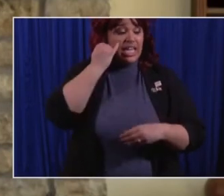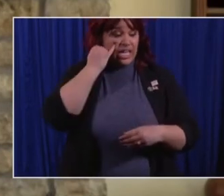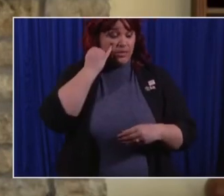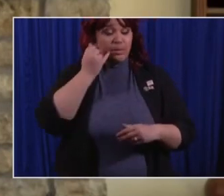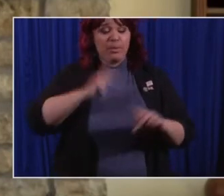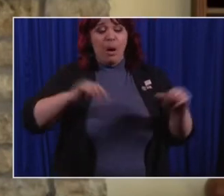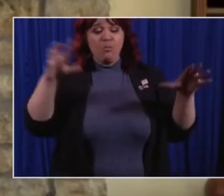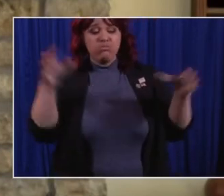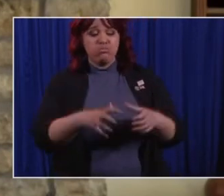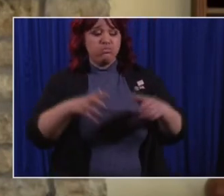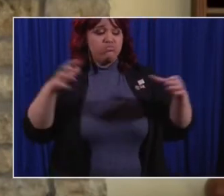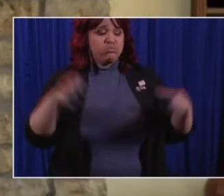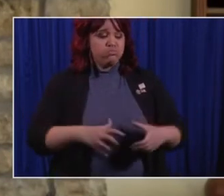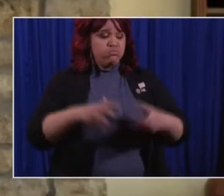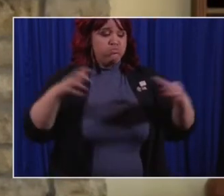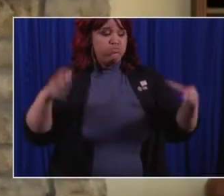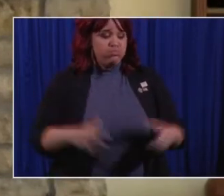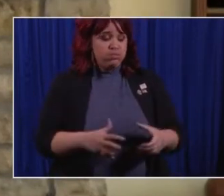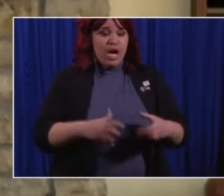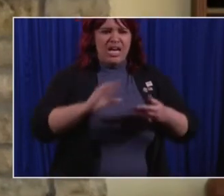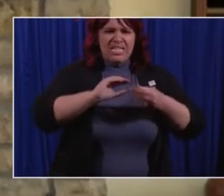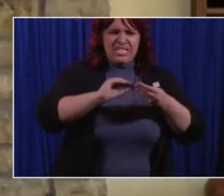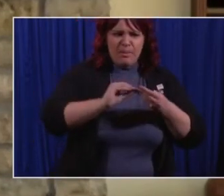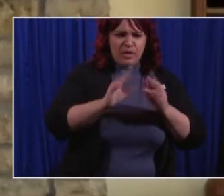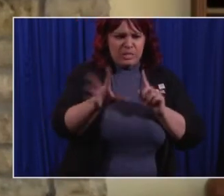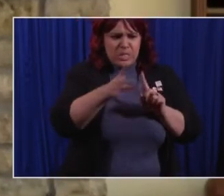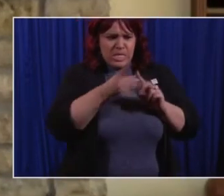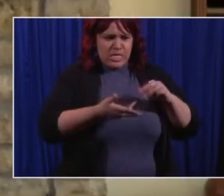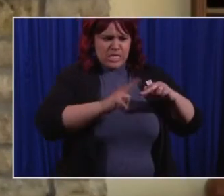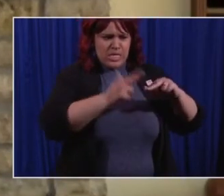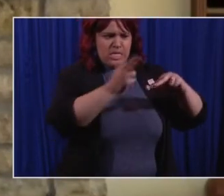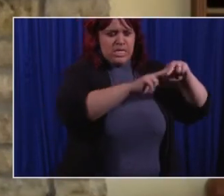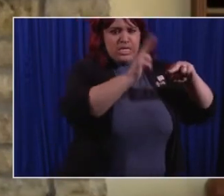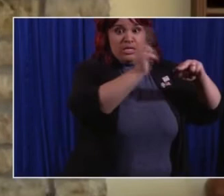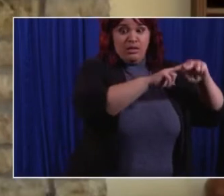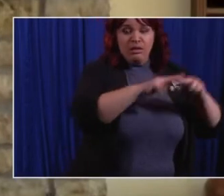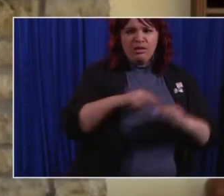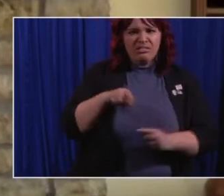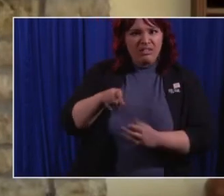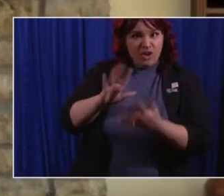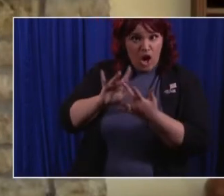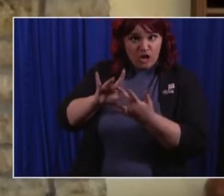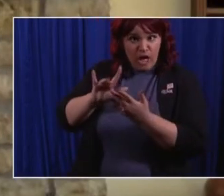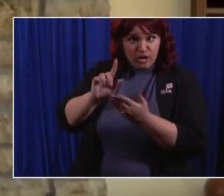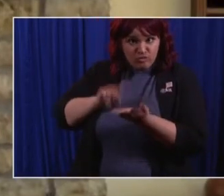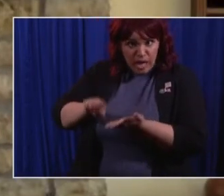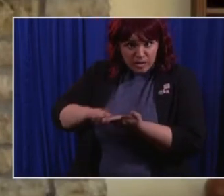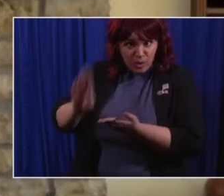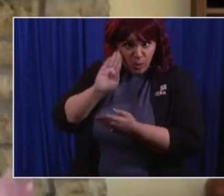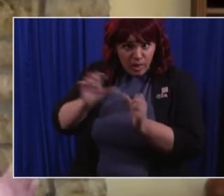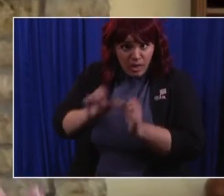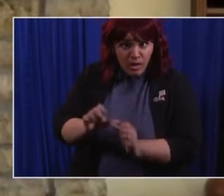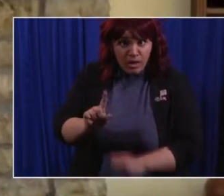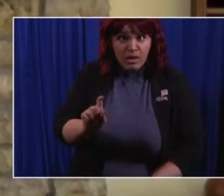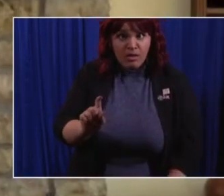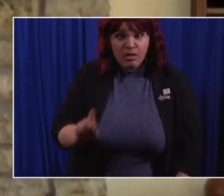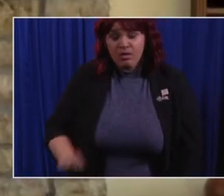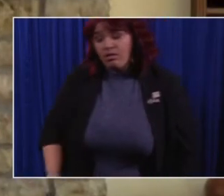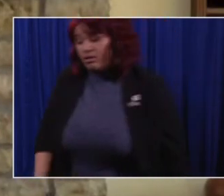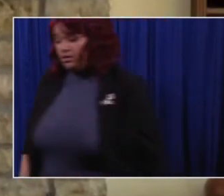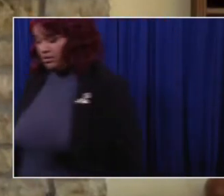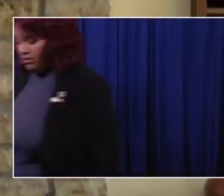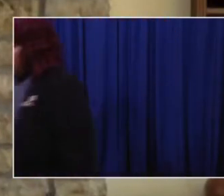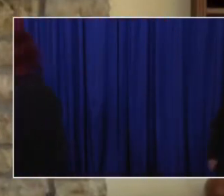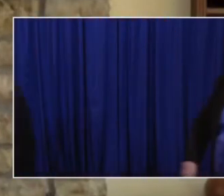events? Well, contact tracing remains an essential part of public health. It's an essential part. It's been some form